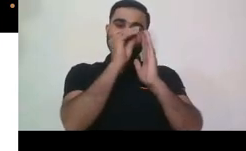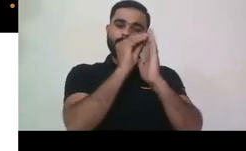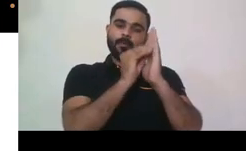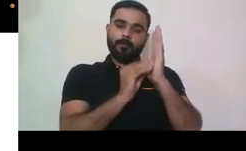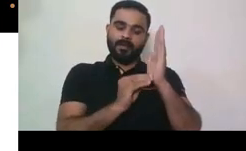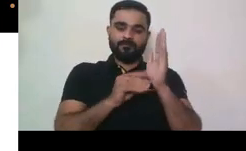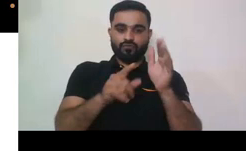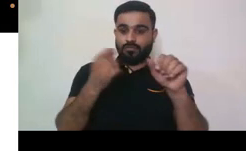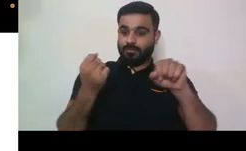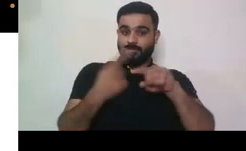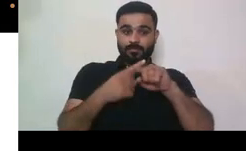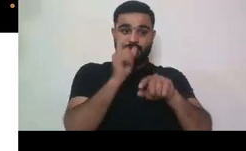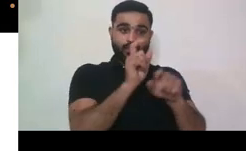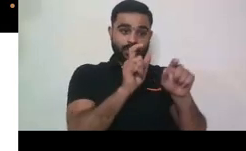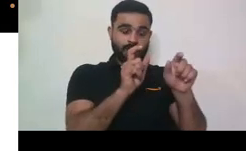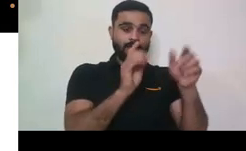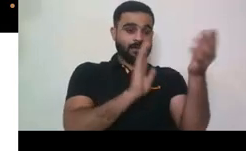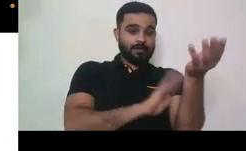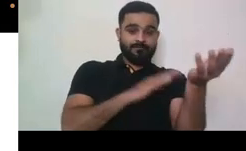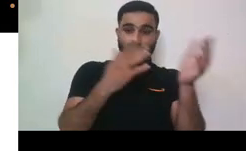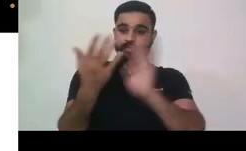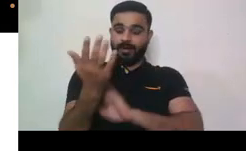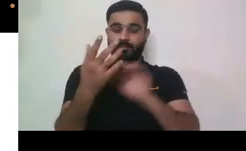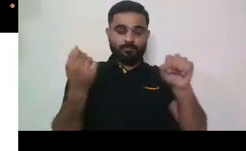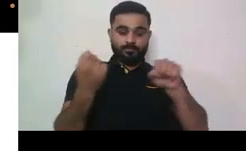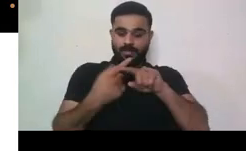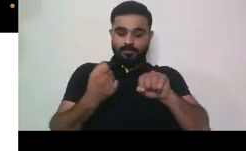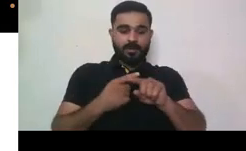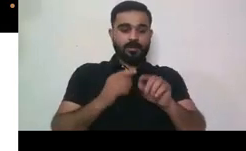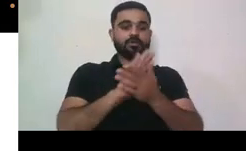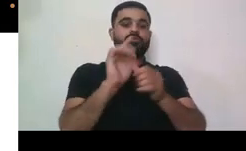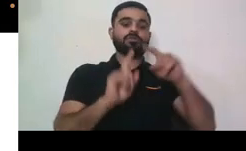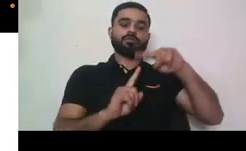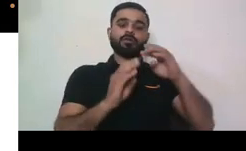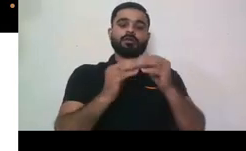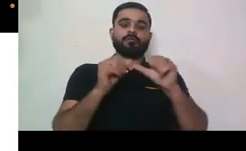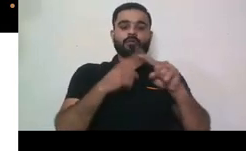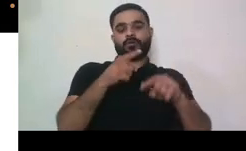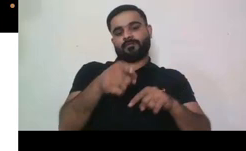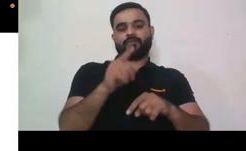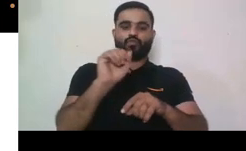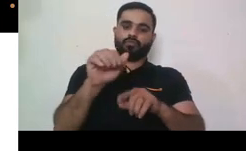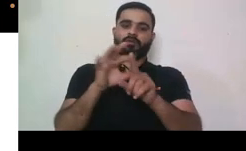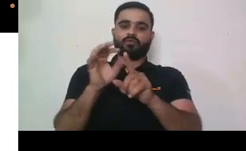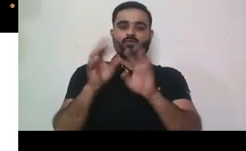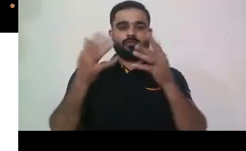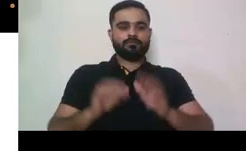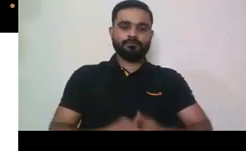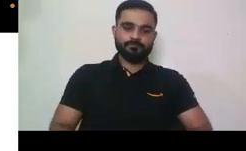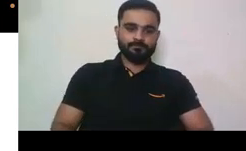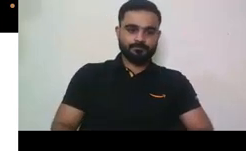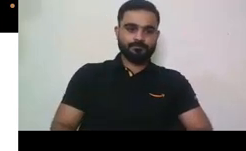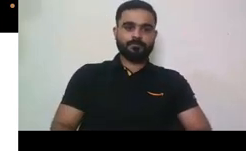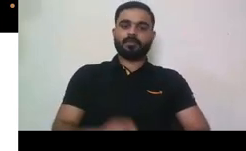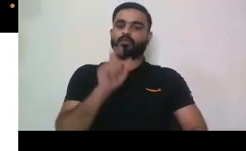the descriptions and type your answers in the chat box. For example, the first one is done for you. The term